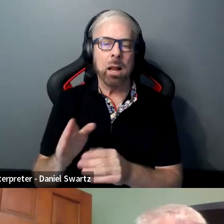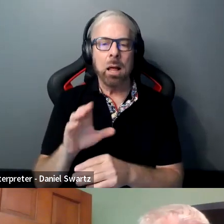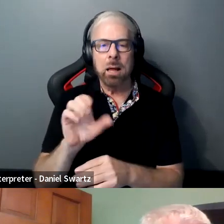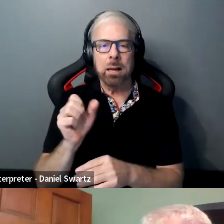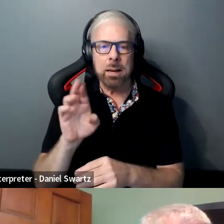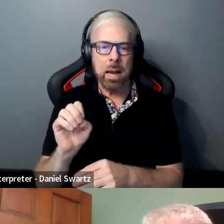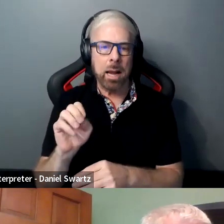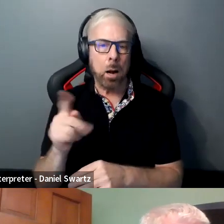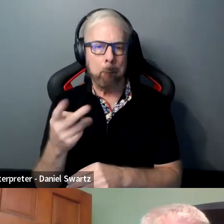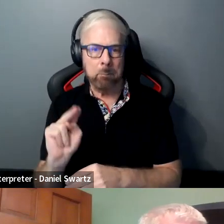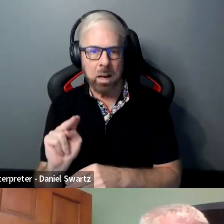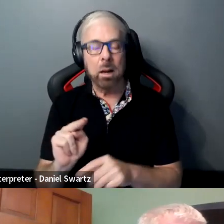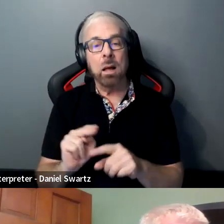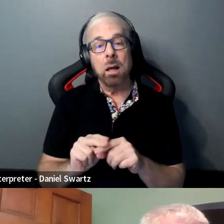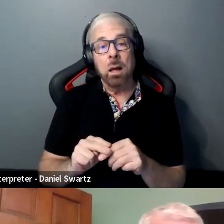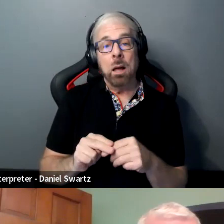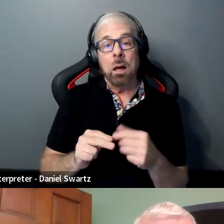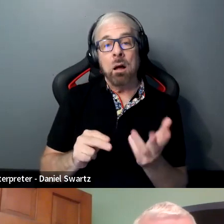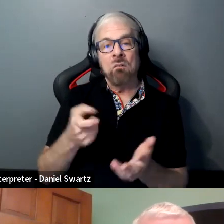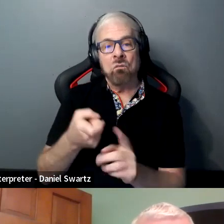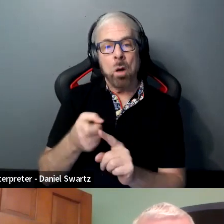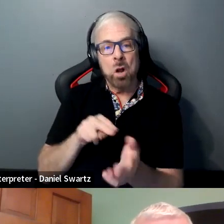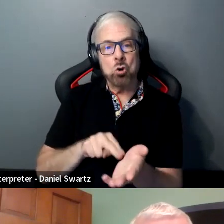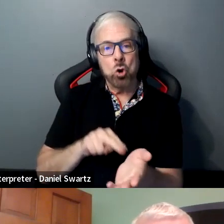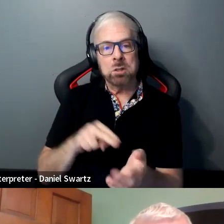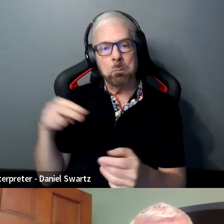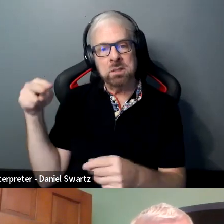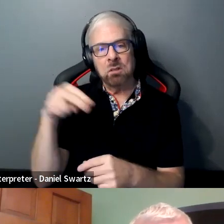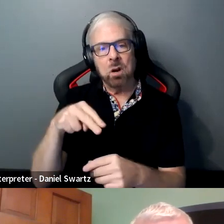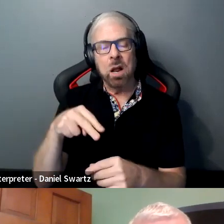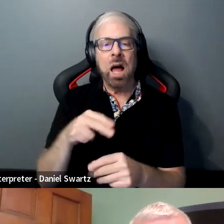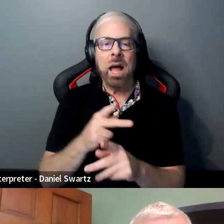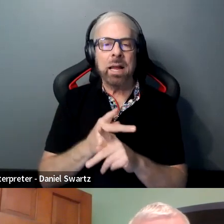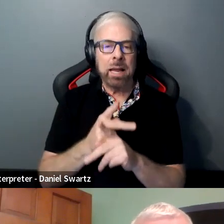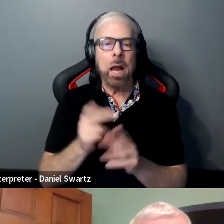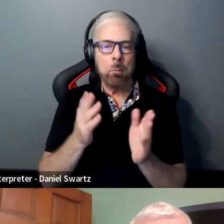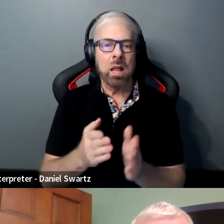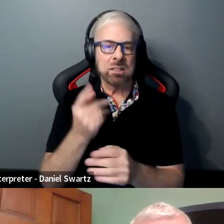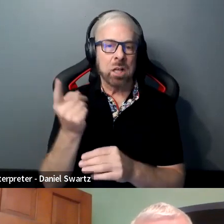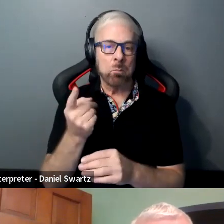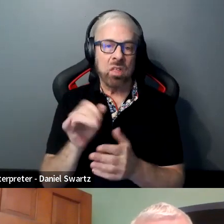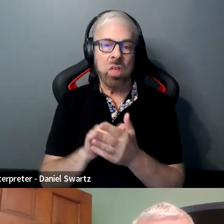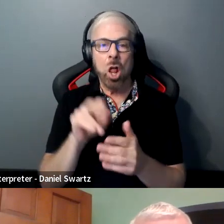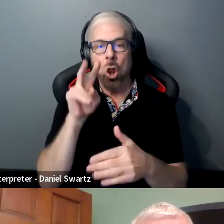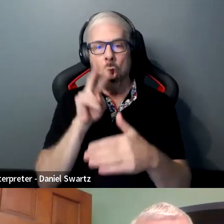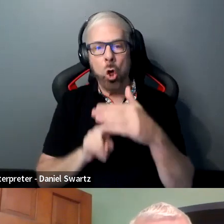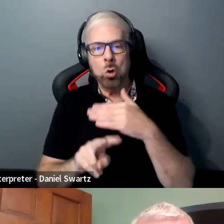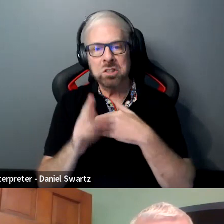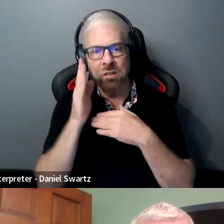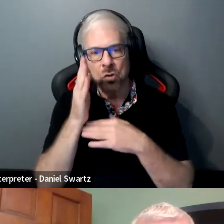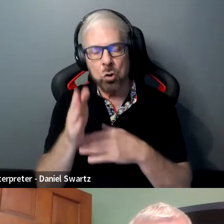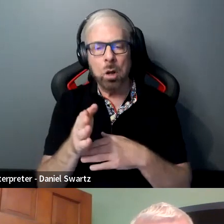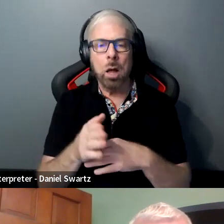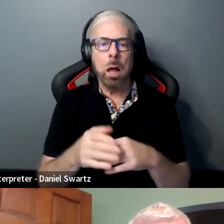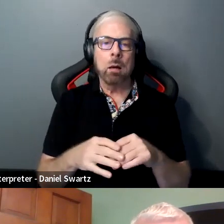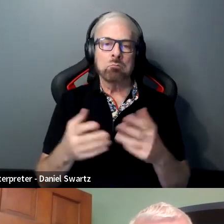nurse, a care plan is something that looks to the future. The hope as a healthcare provider